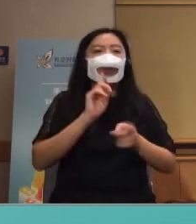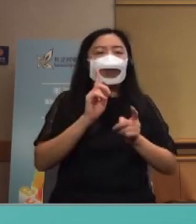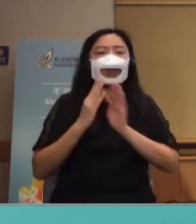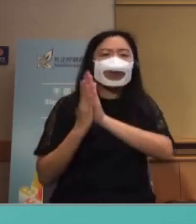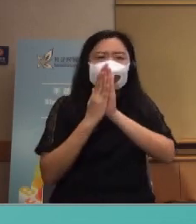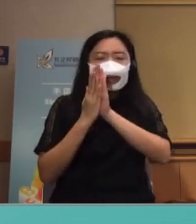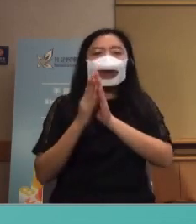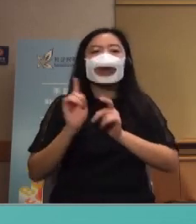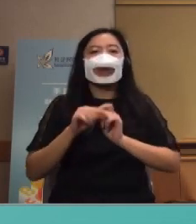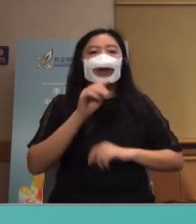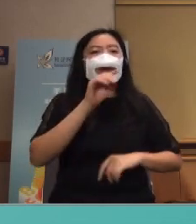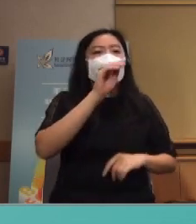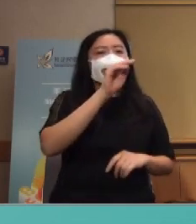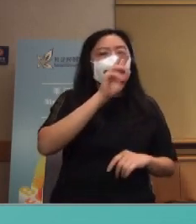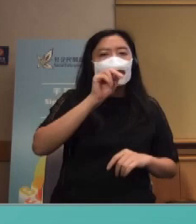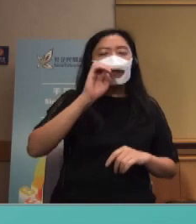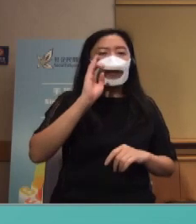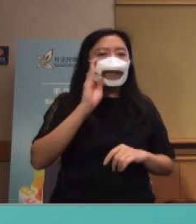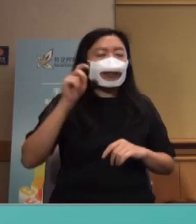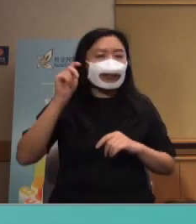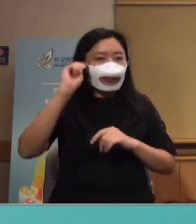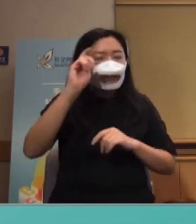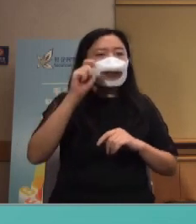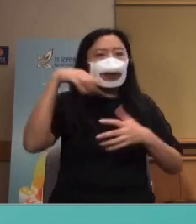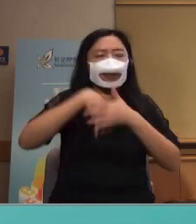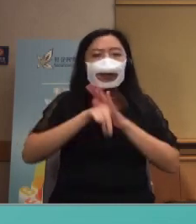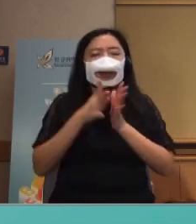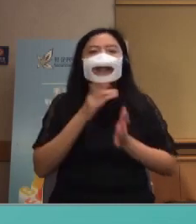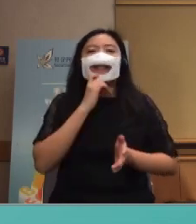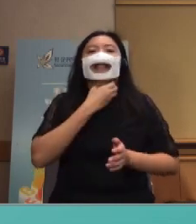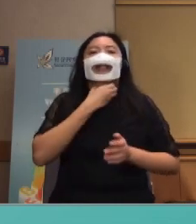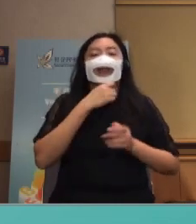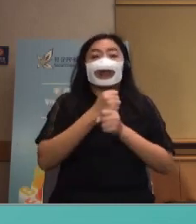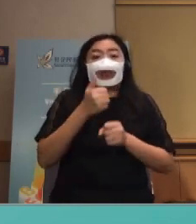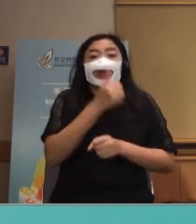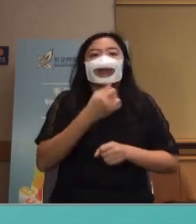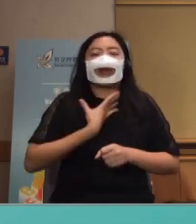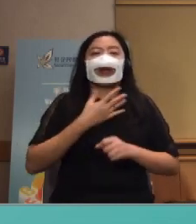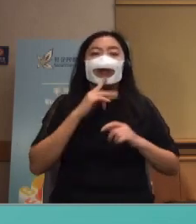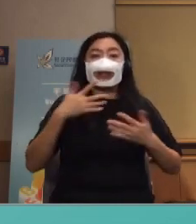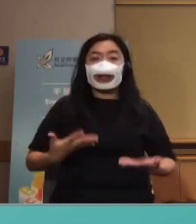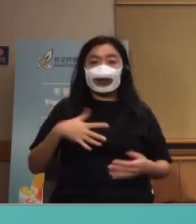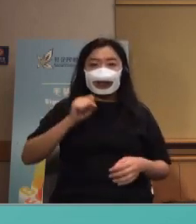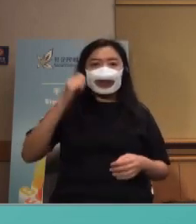that's sort of the problem that we see, right? Like, you can't really talk about the future if you can't really use it. So,